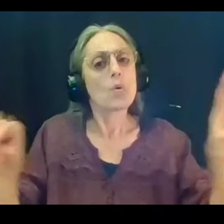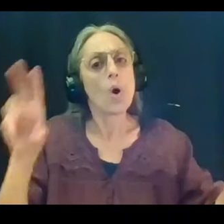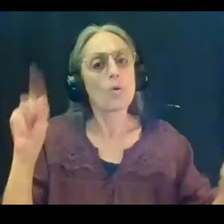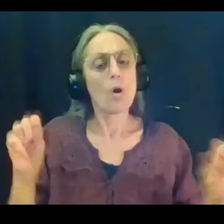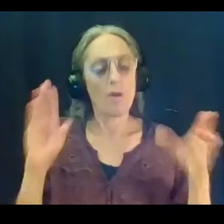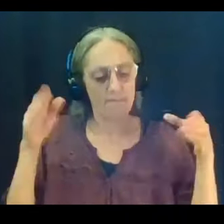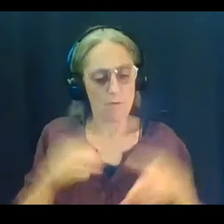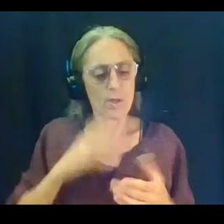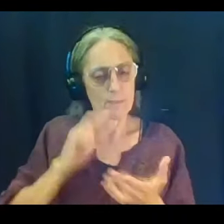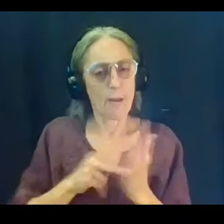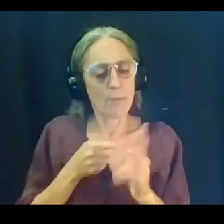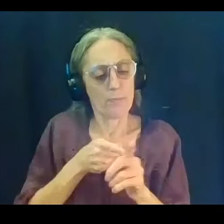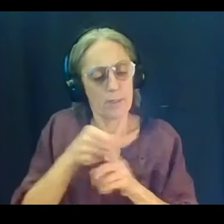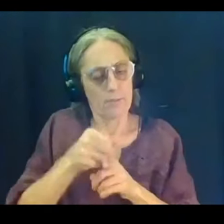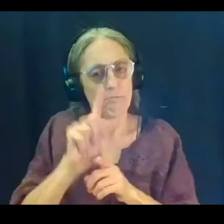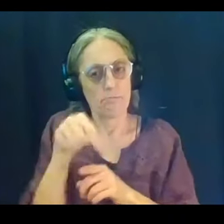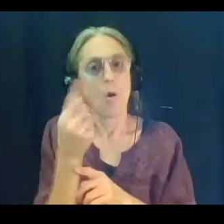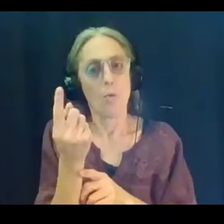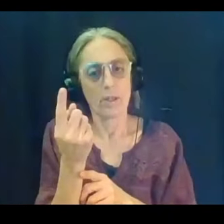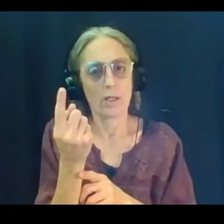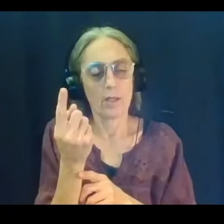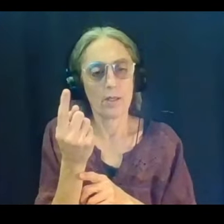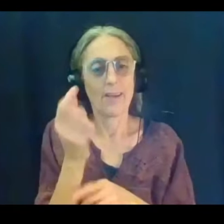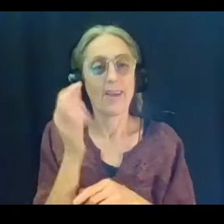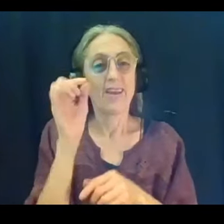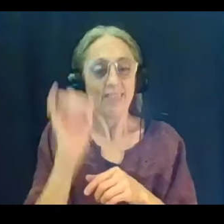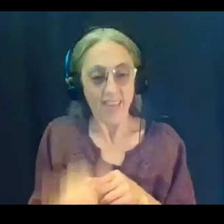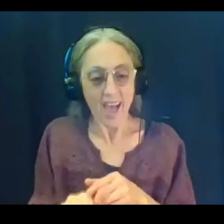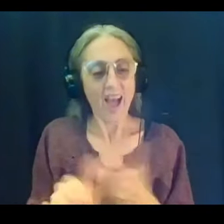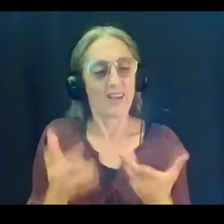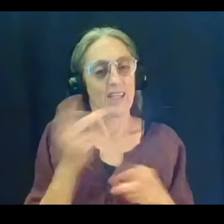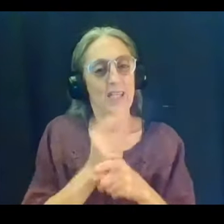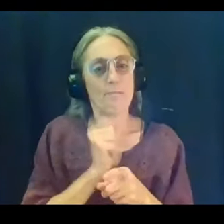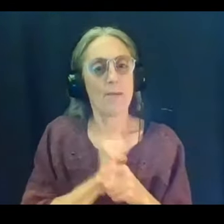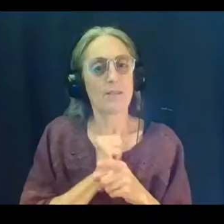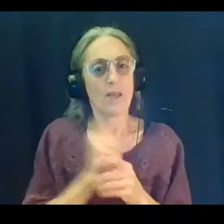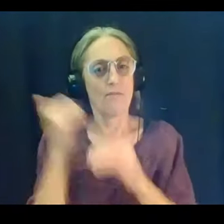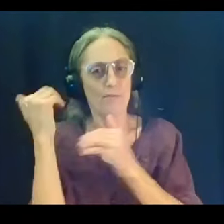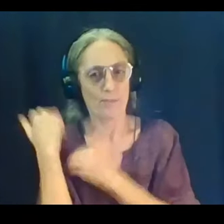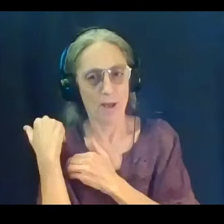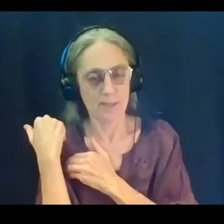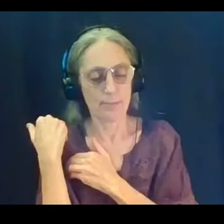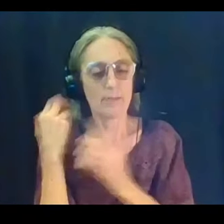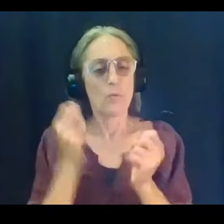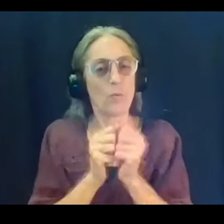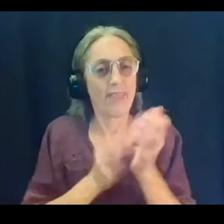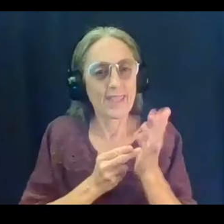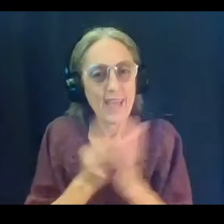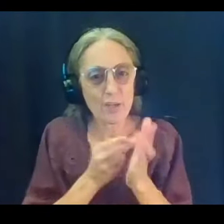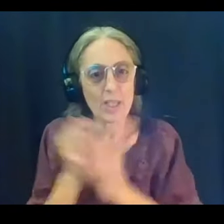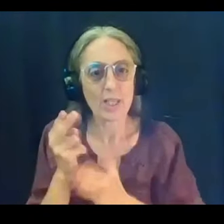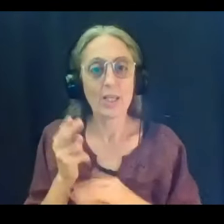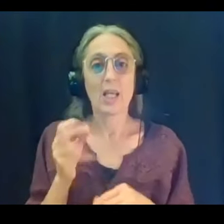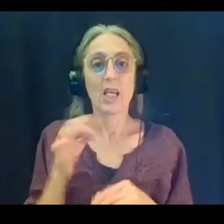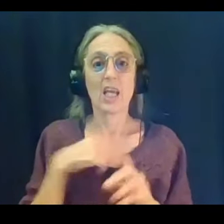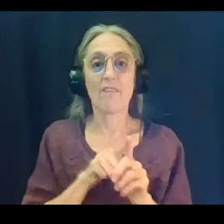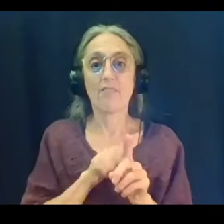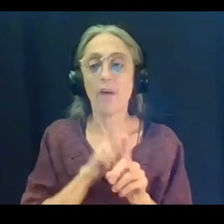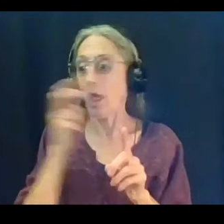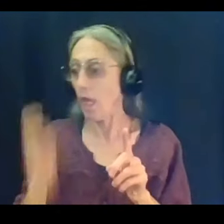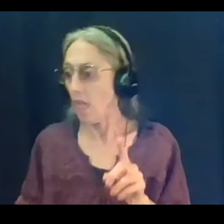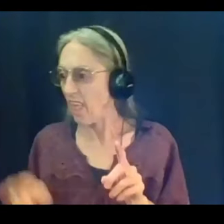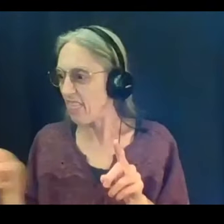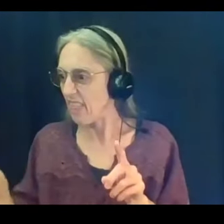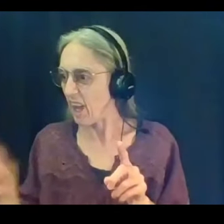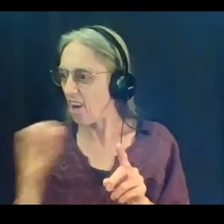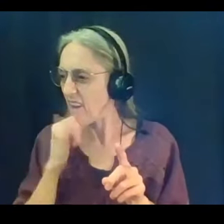stay accountable and in integrity. When I get out of my lane, I feel it. You know, I'm like, I